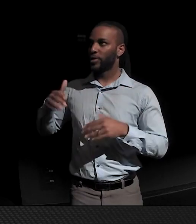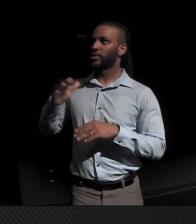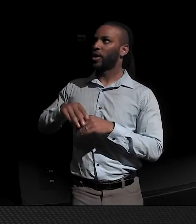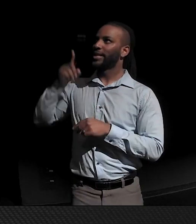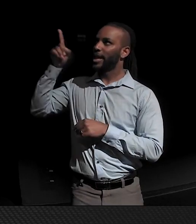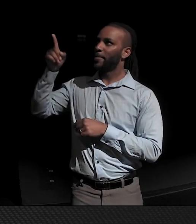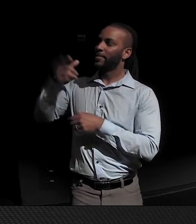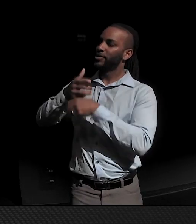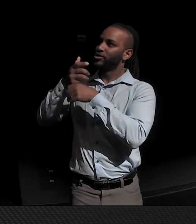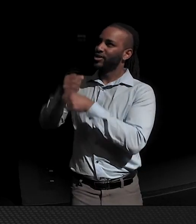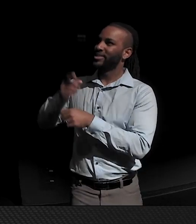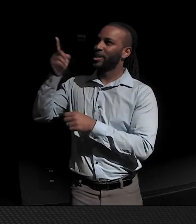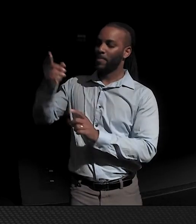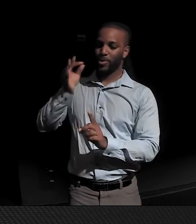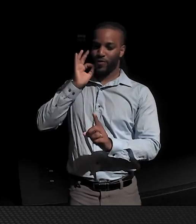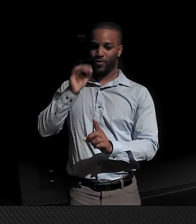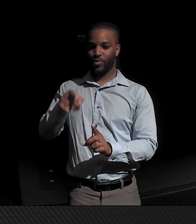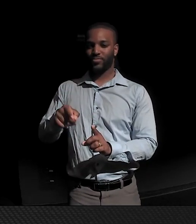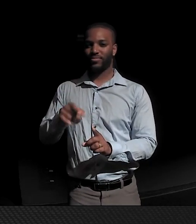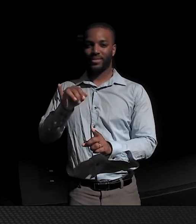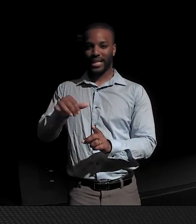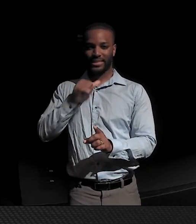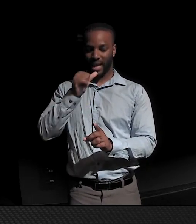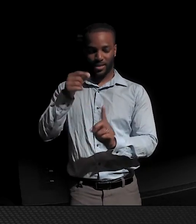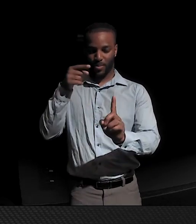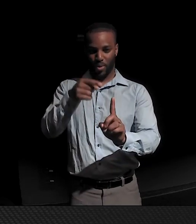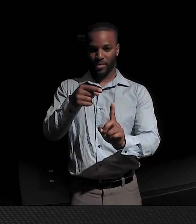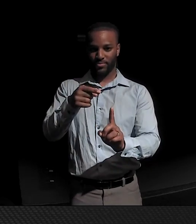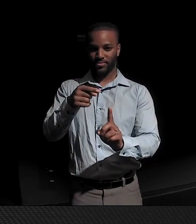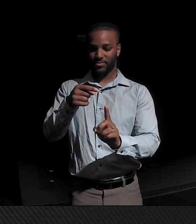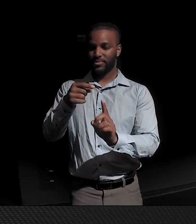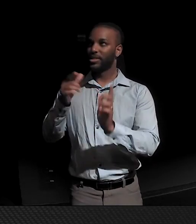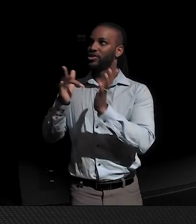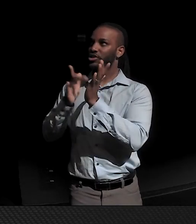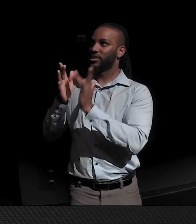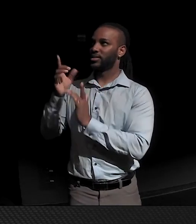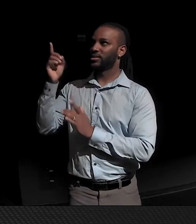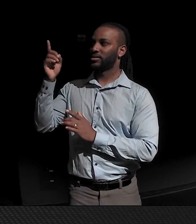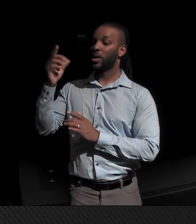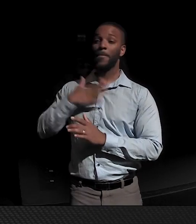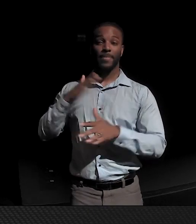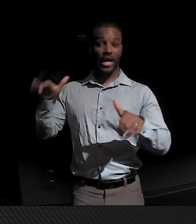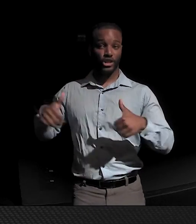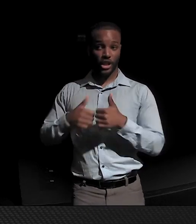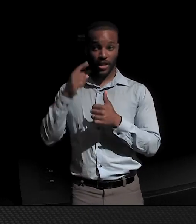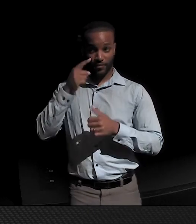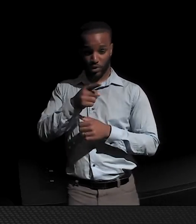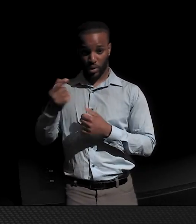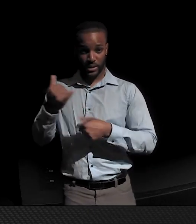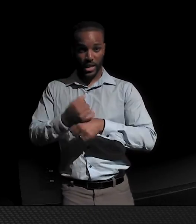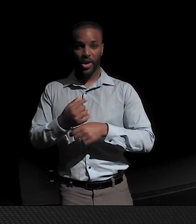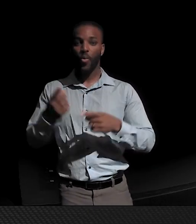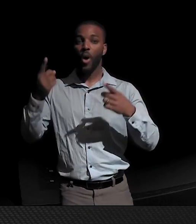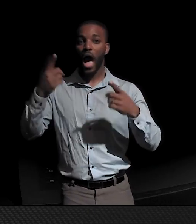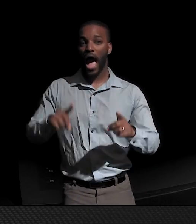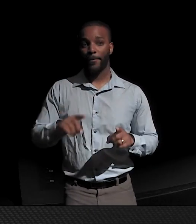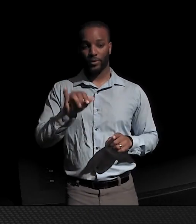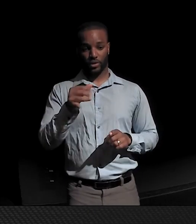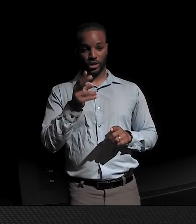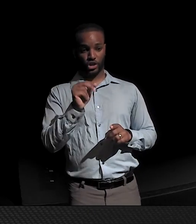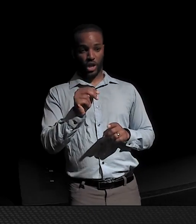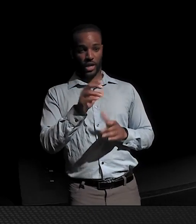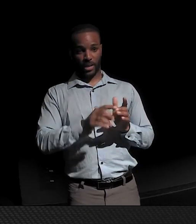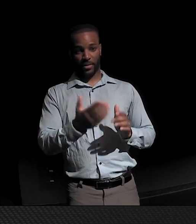and trust that the fruit wasn't the prequel, but it's the promise. And so my challenge for us today is, what happens when we take John